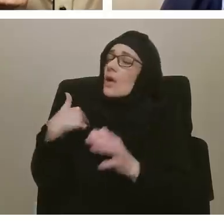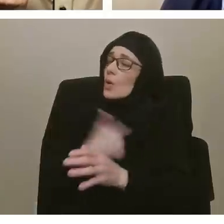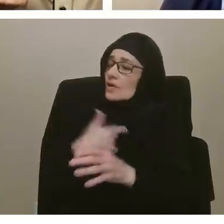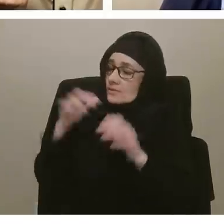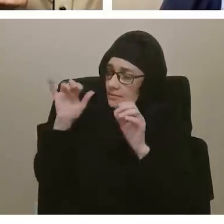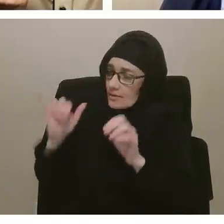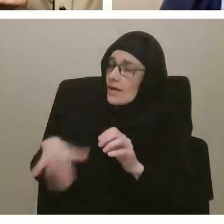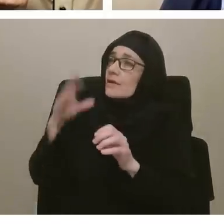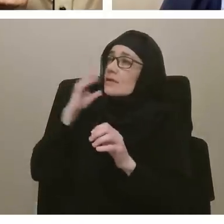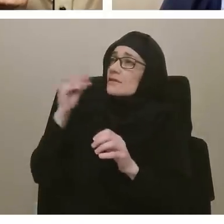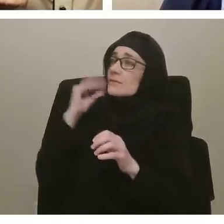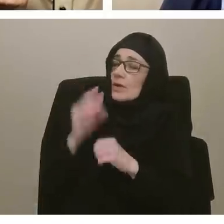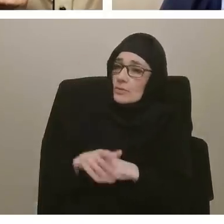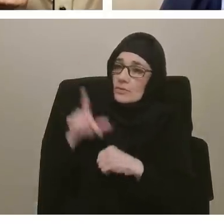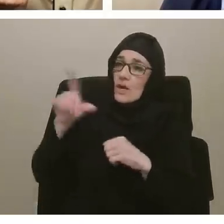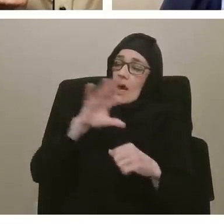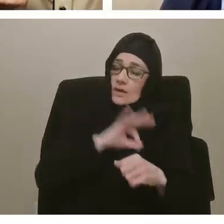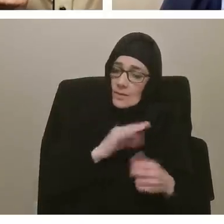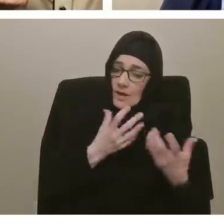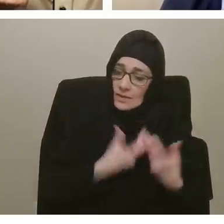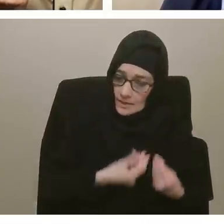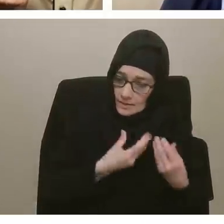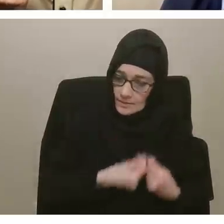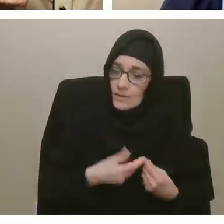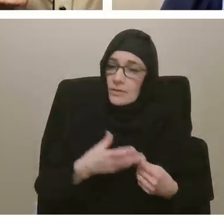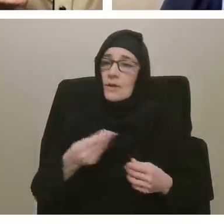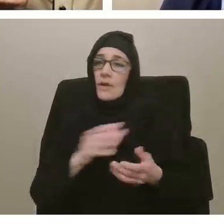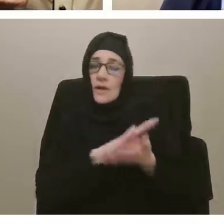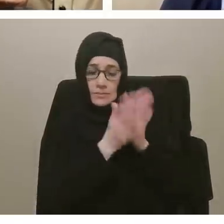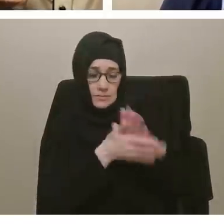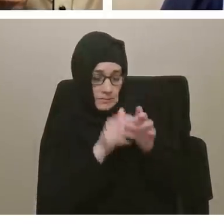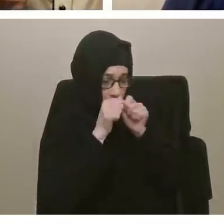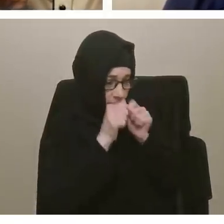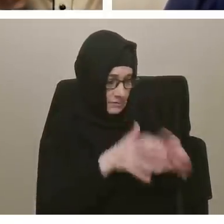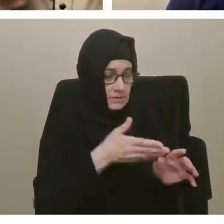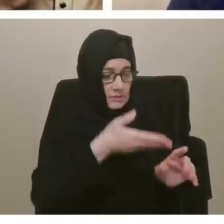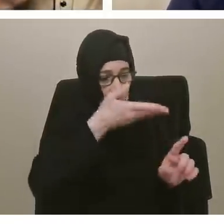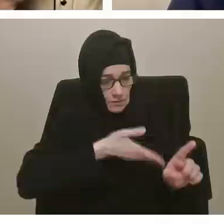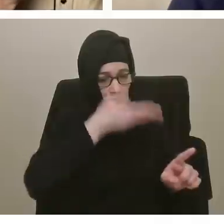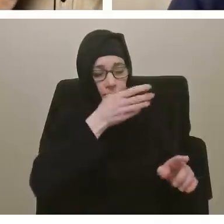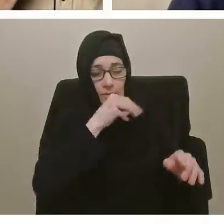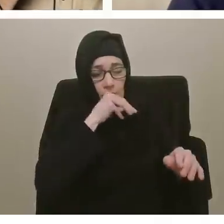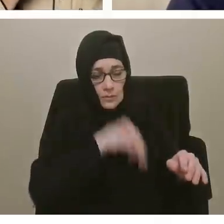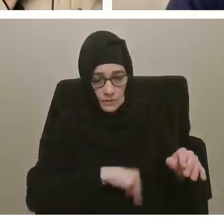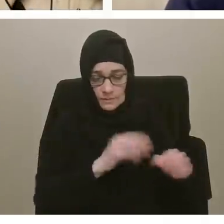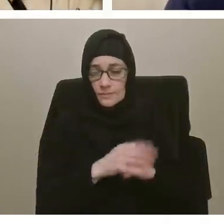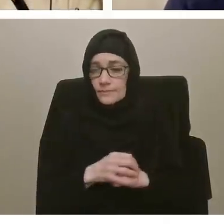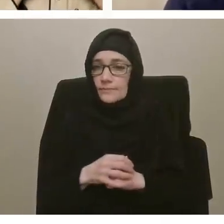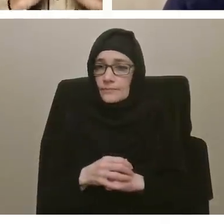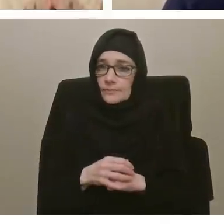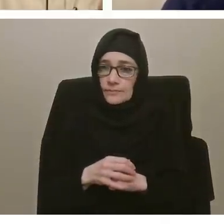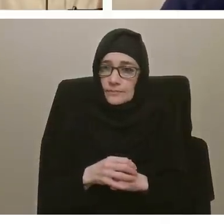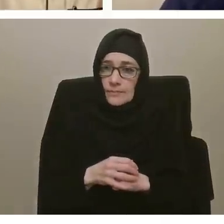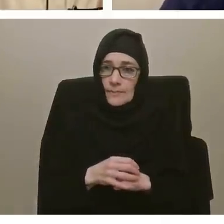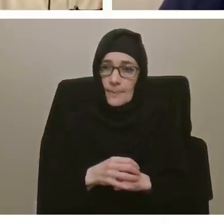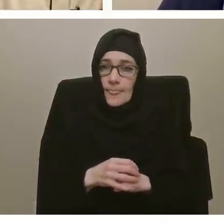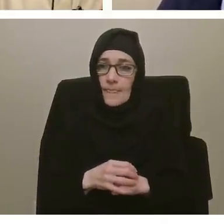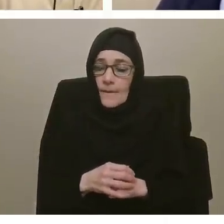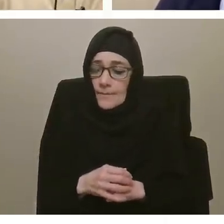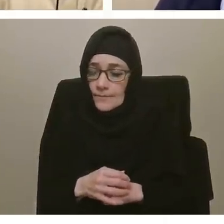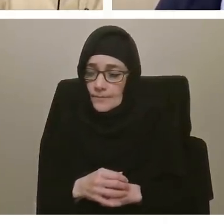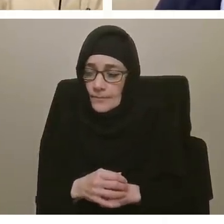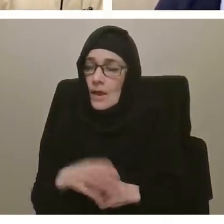Ya Rahim. Wa salli Allahumma ala Sayyidina Muhammad wa akhi wa da'wana, and alhamdulillahi rabbil alameen. Jazakallah khair, Sheikh. Jazakallah khair.